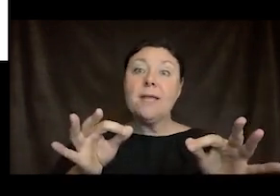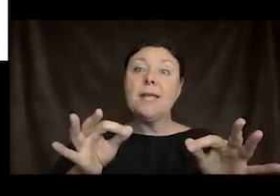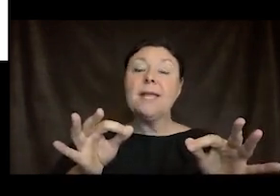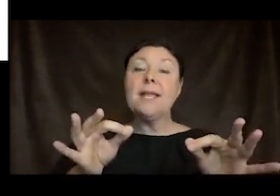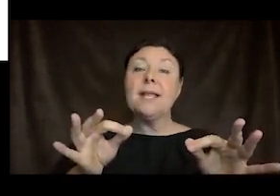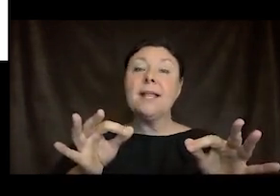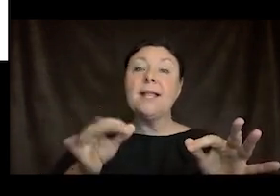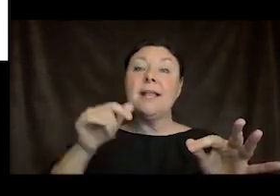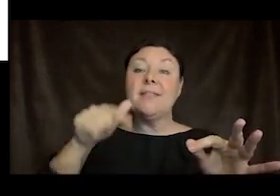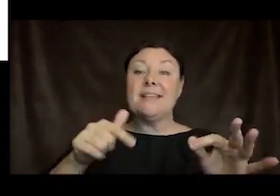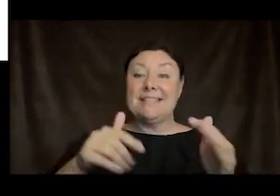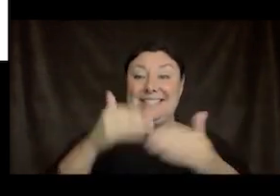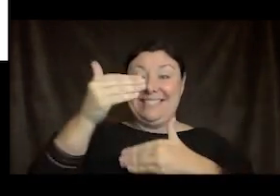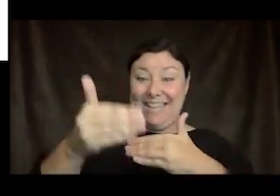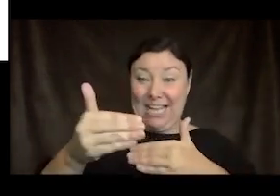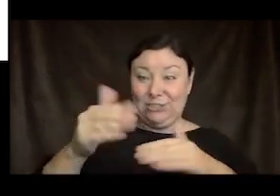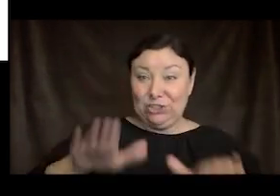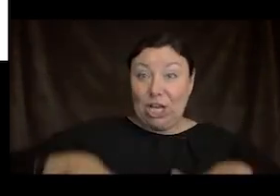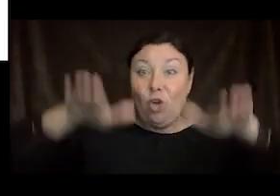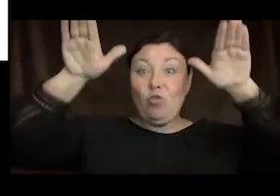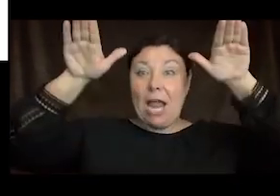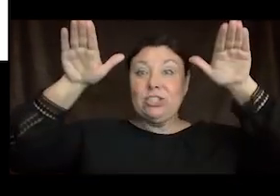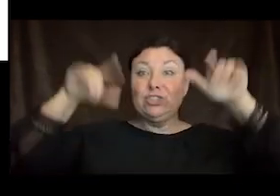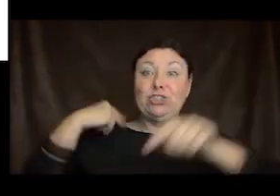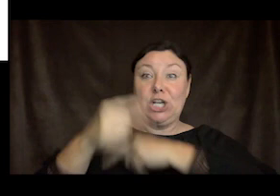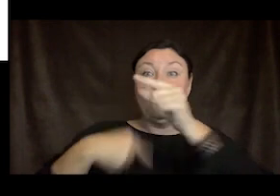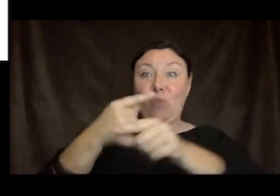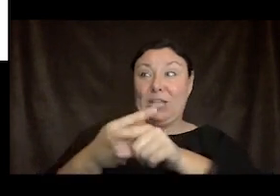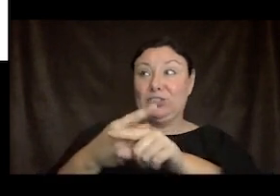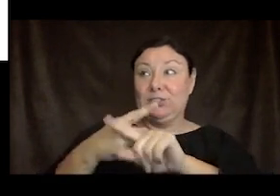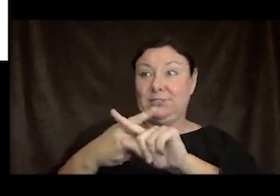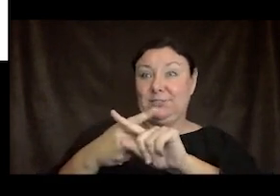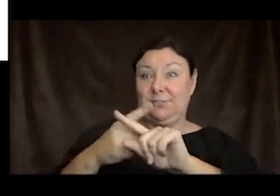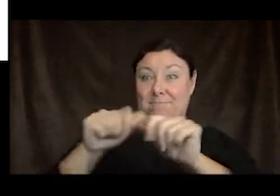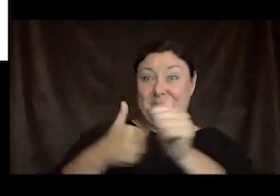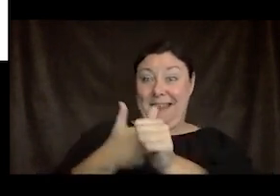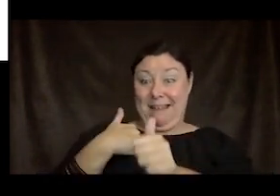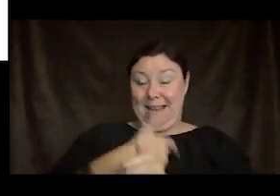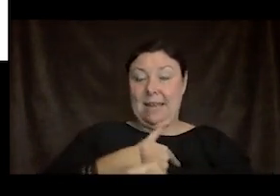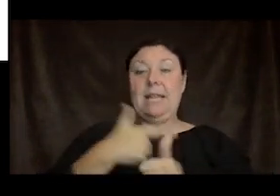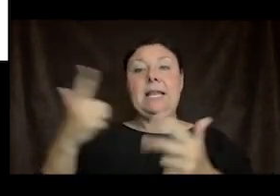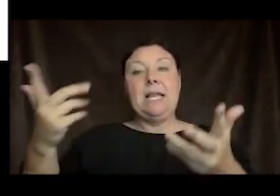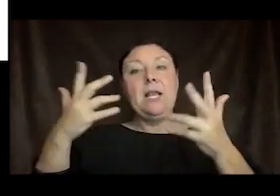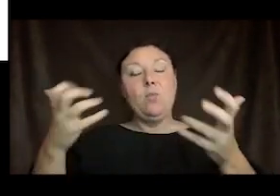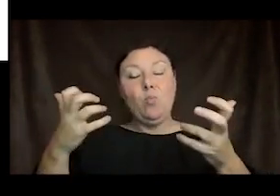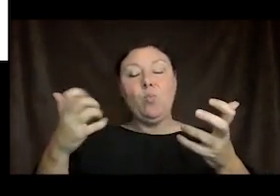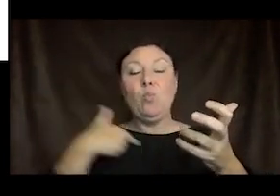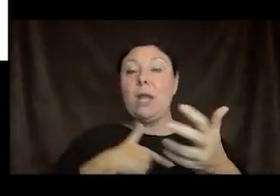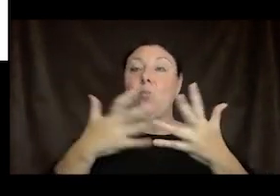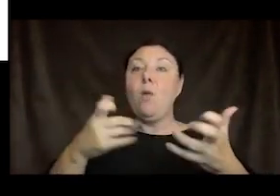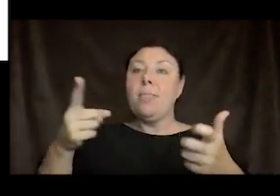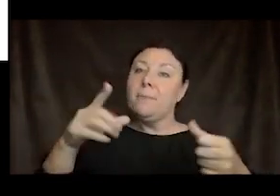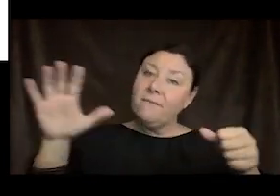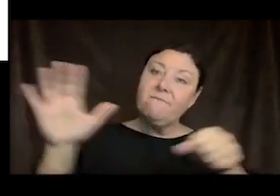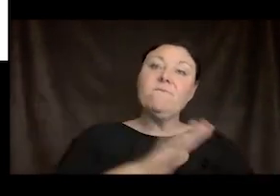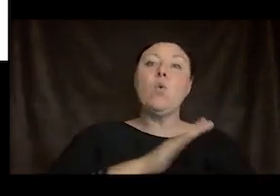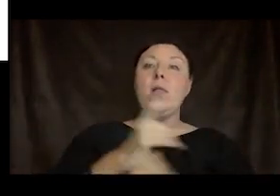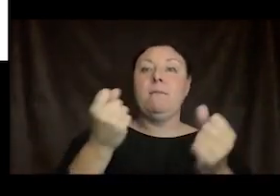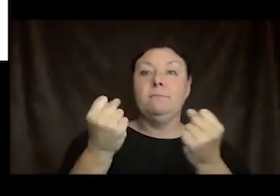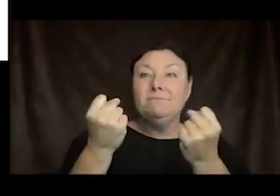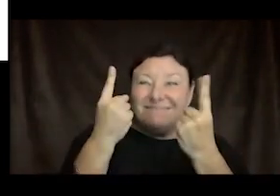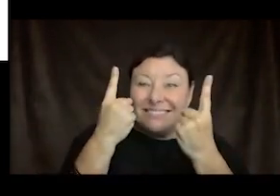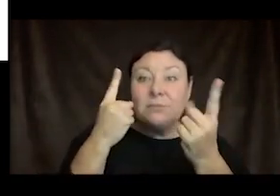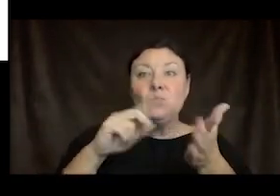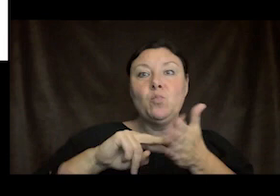want this next generation that is coming along behind us to fully embrace all of what it